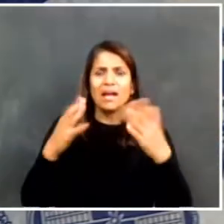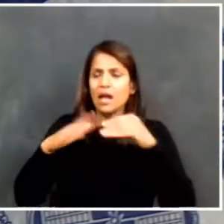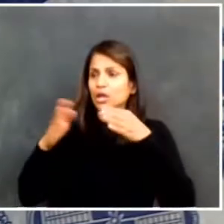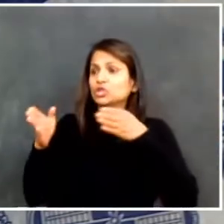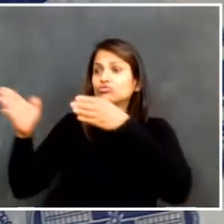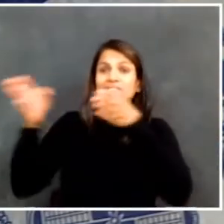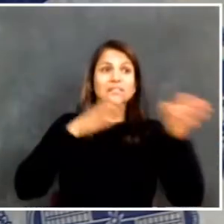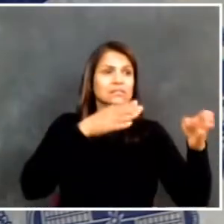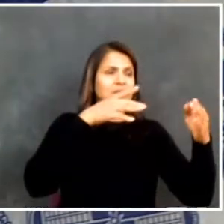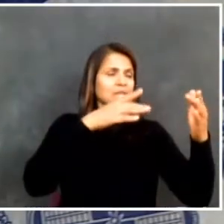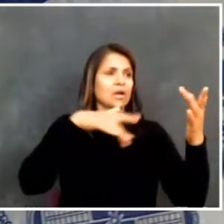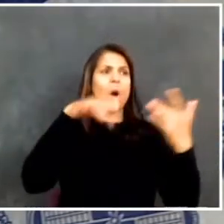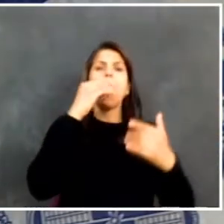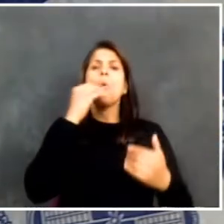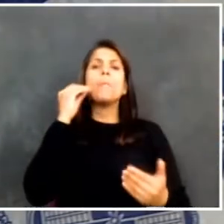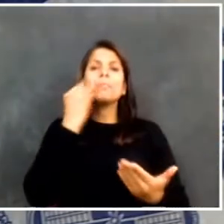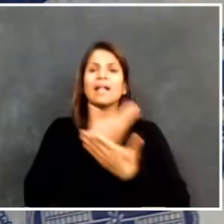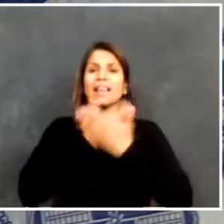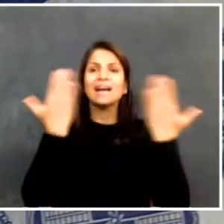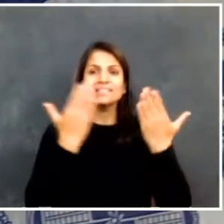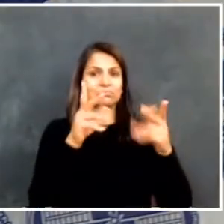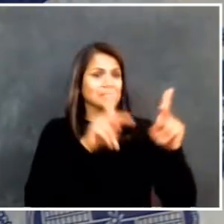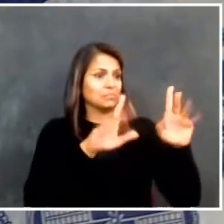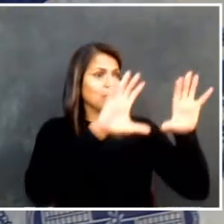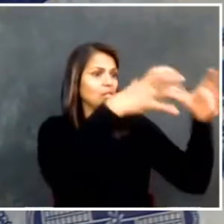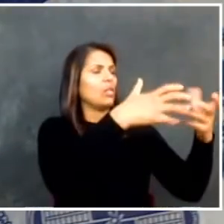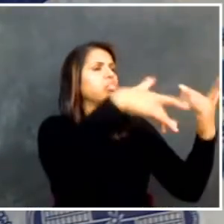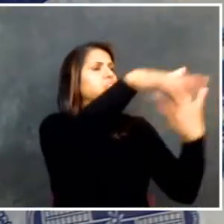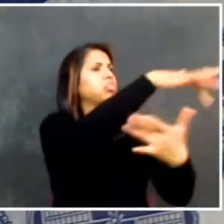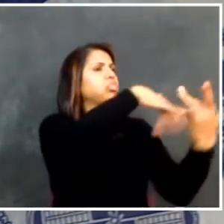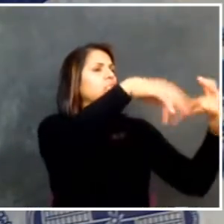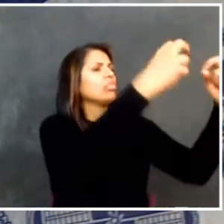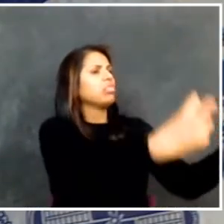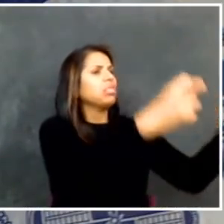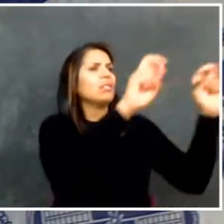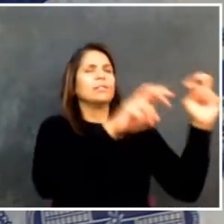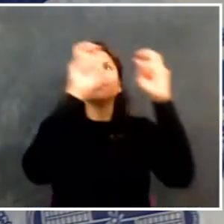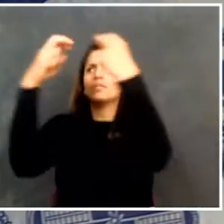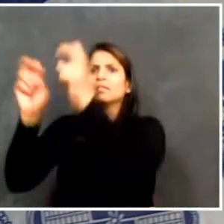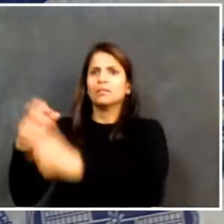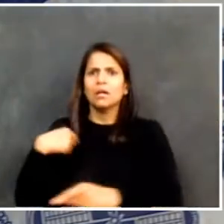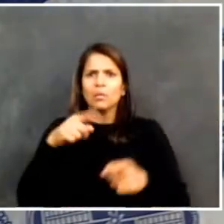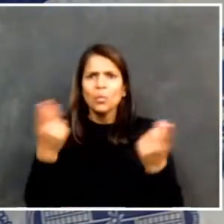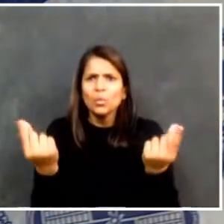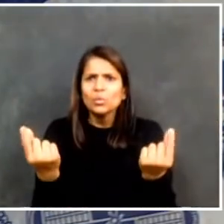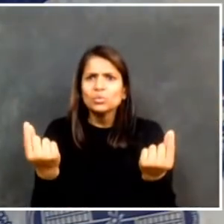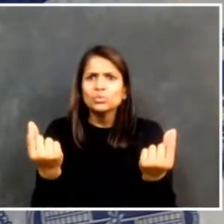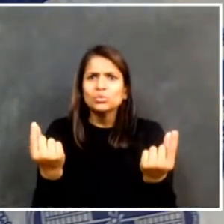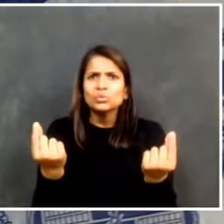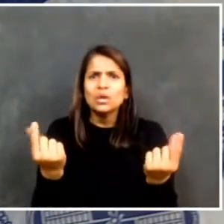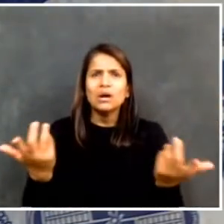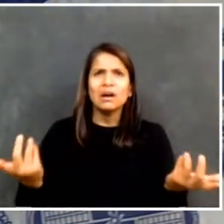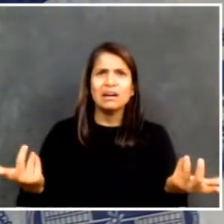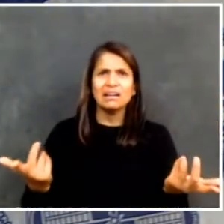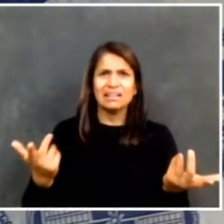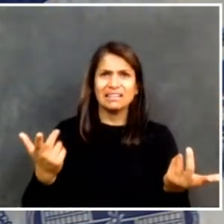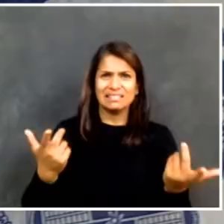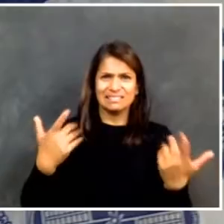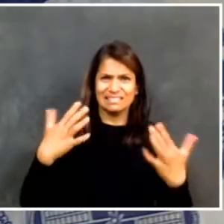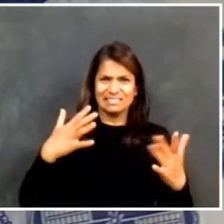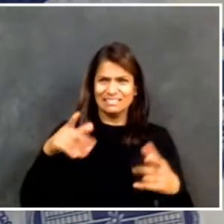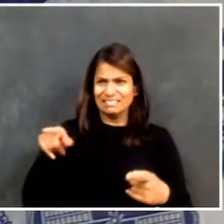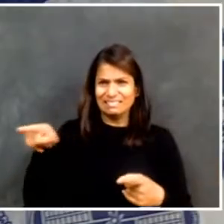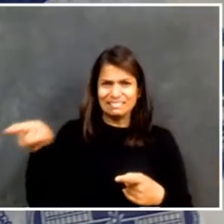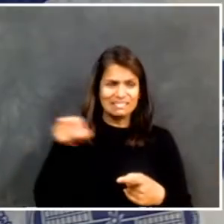no one misunderstands. For several decades, somehow encampments of homeless people